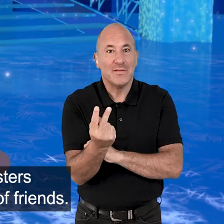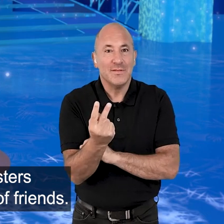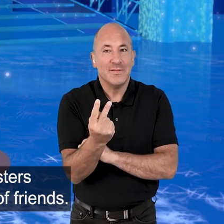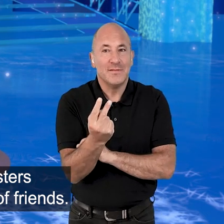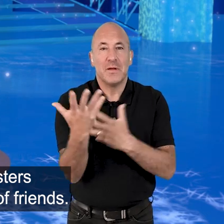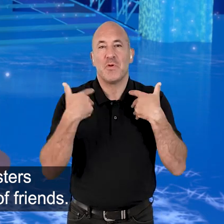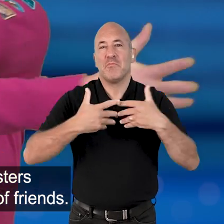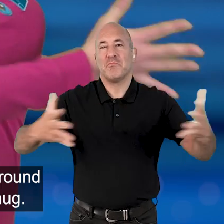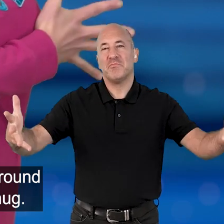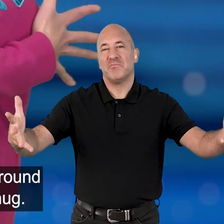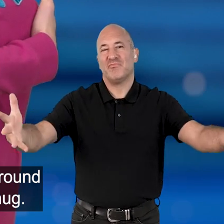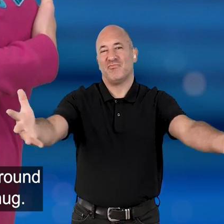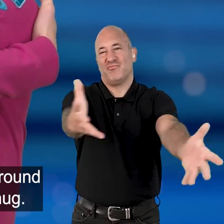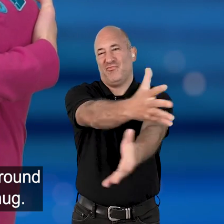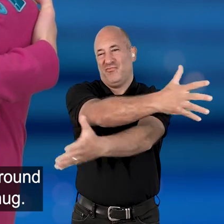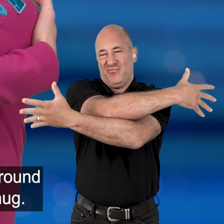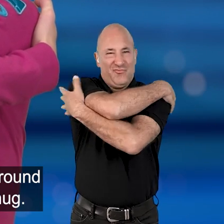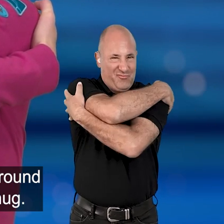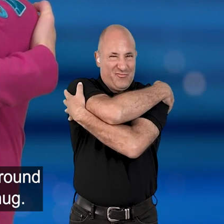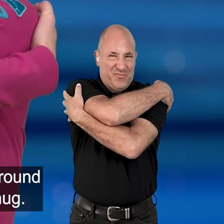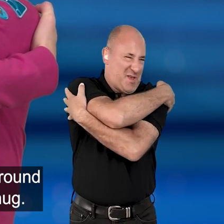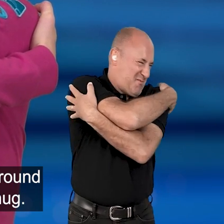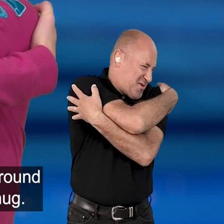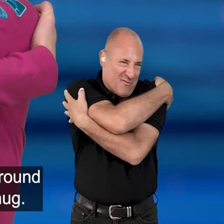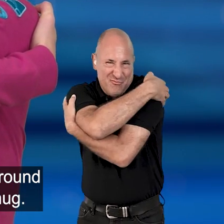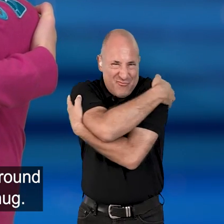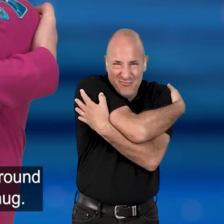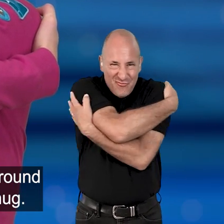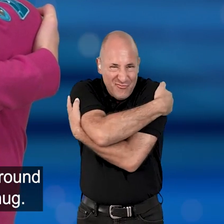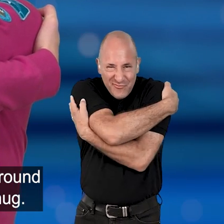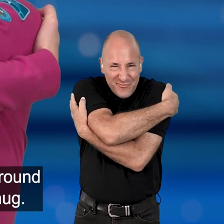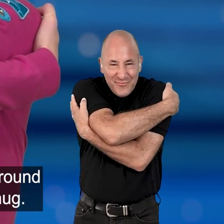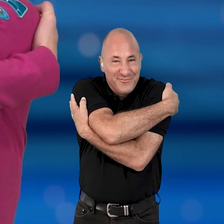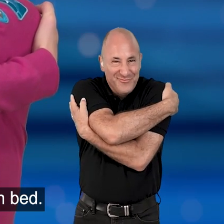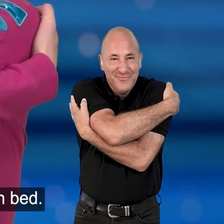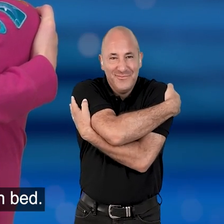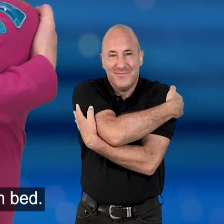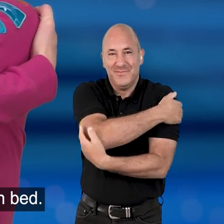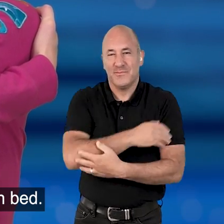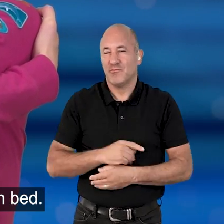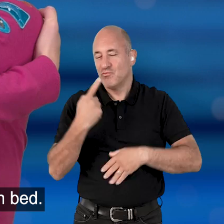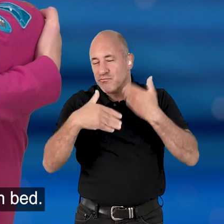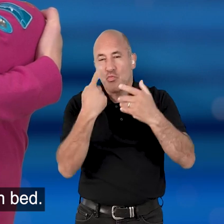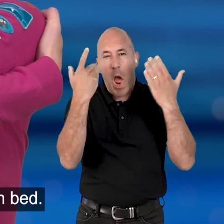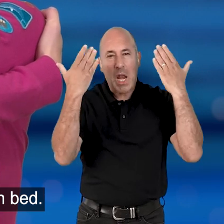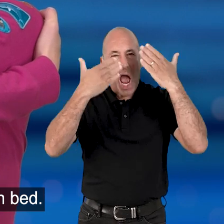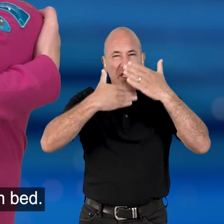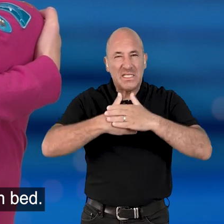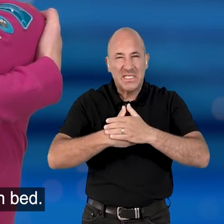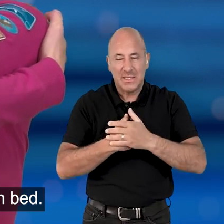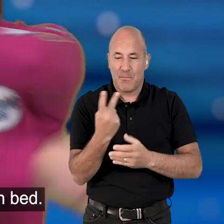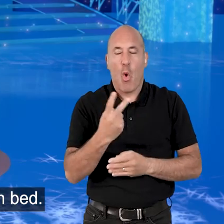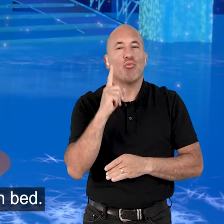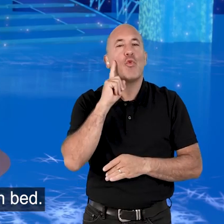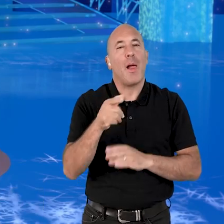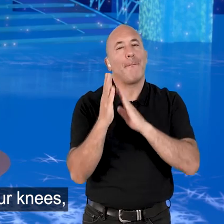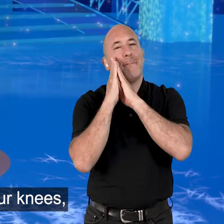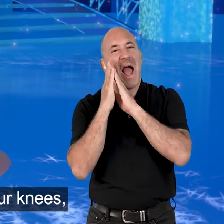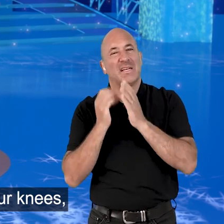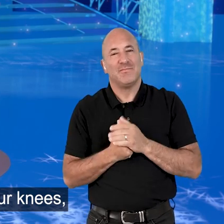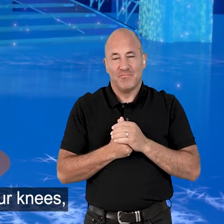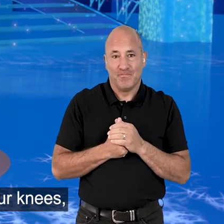Arms wide, wrap your arms around, giving yourself a great big hug. One night, the two girls were in bed,